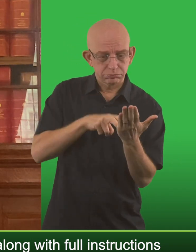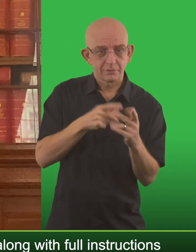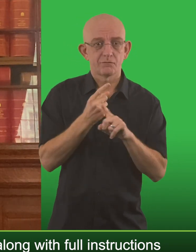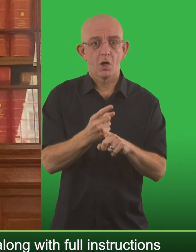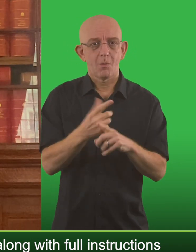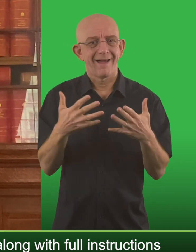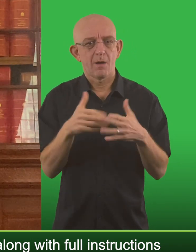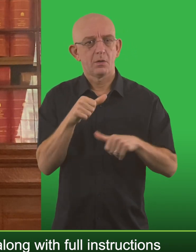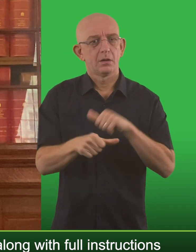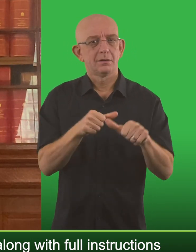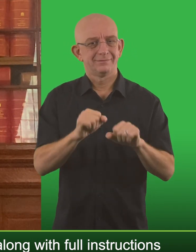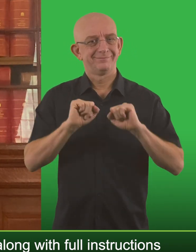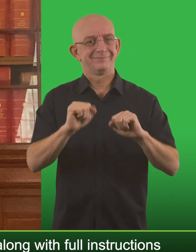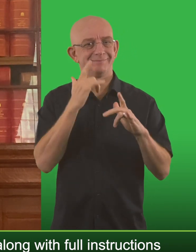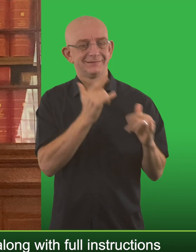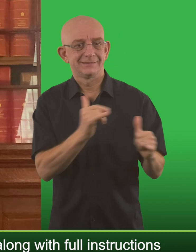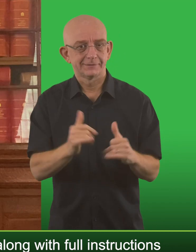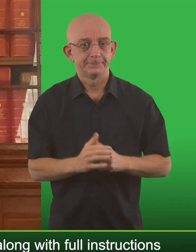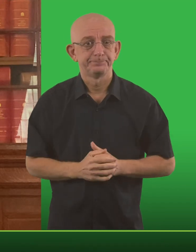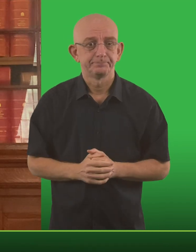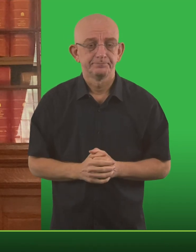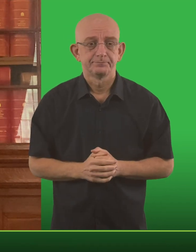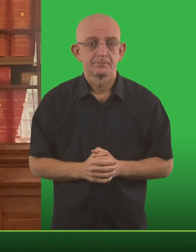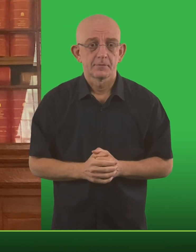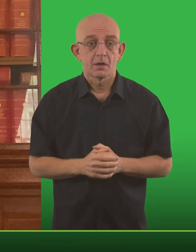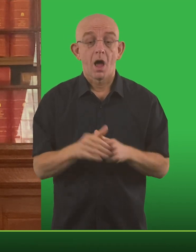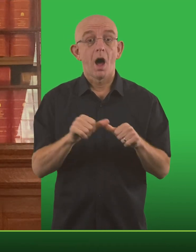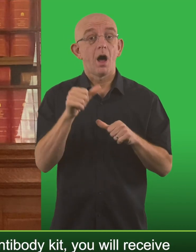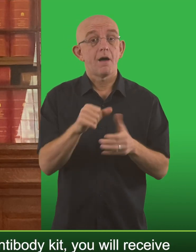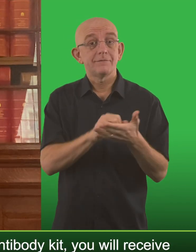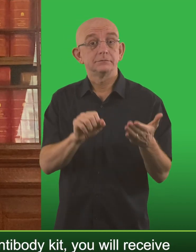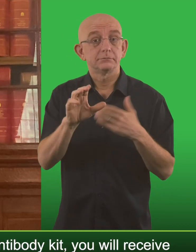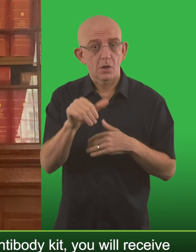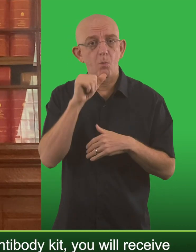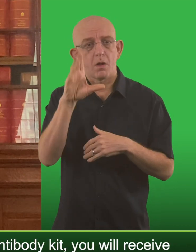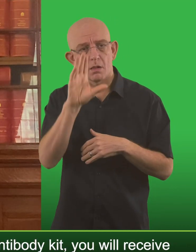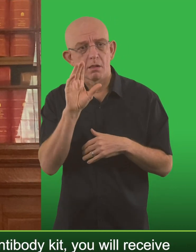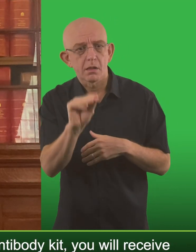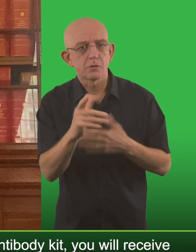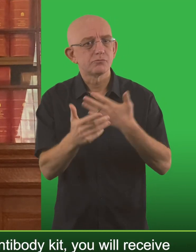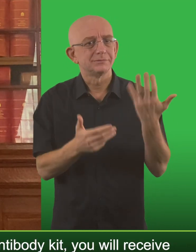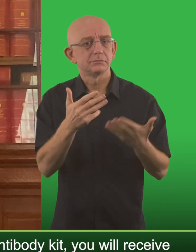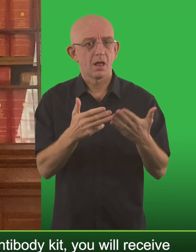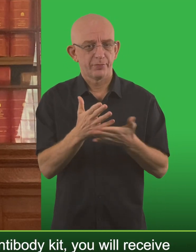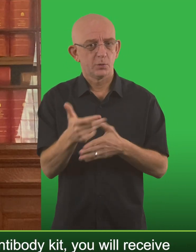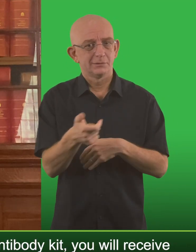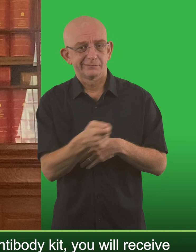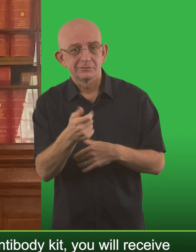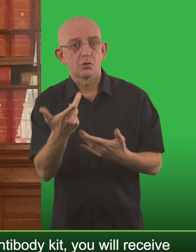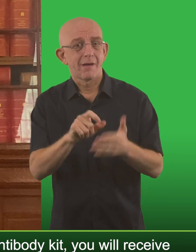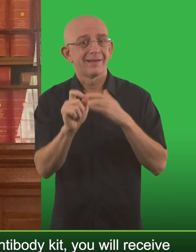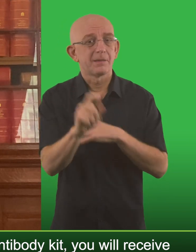full instructions on how to complete the antibody tests. Following the return and analysis of your antibody